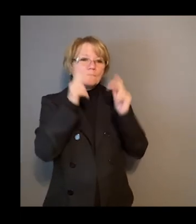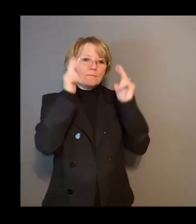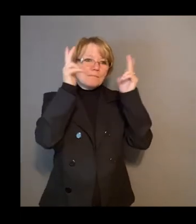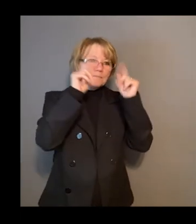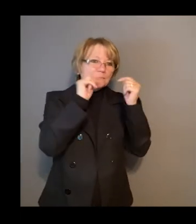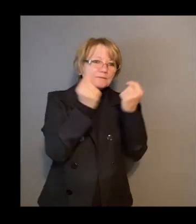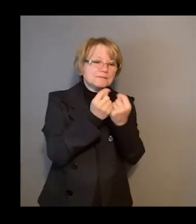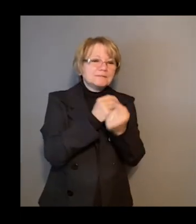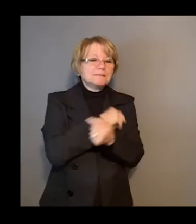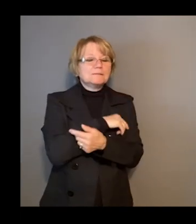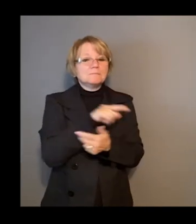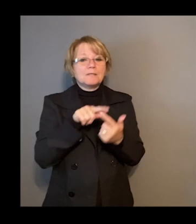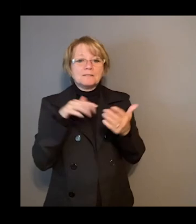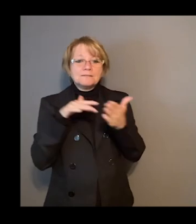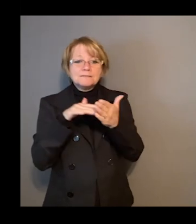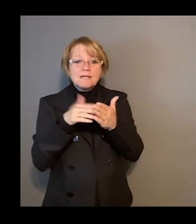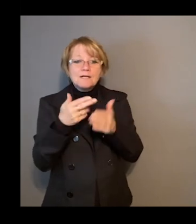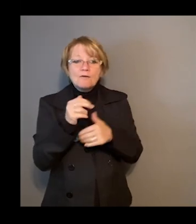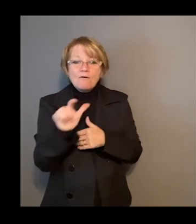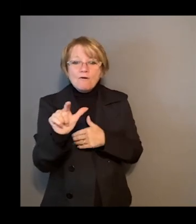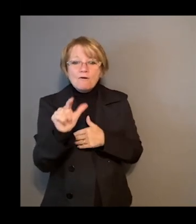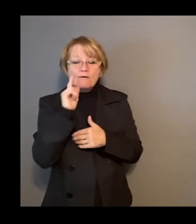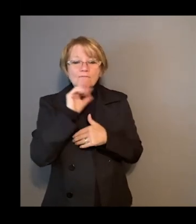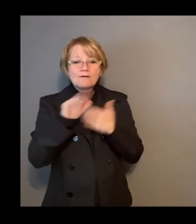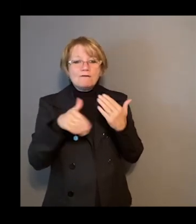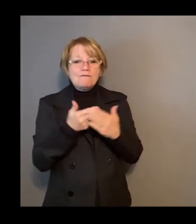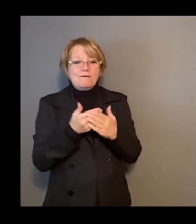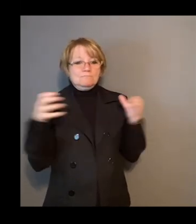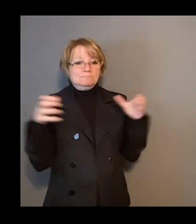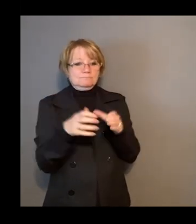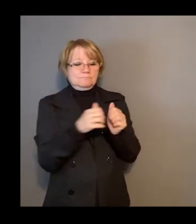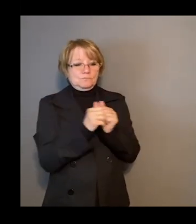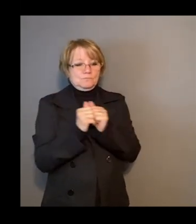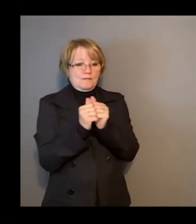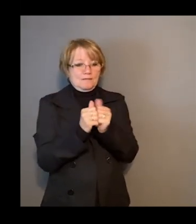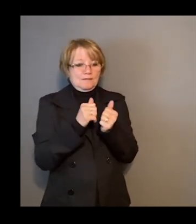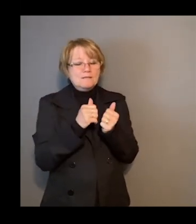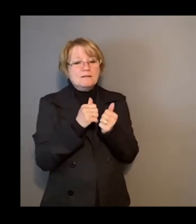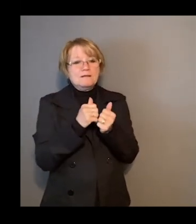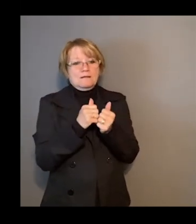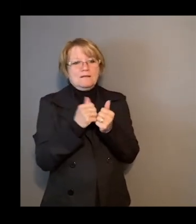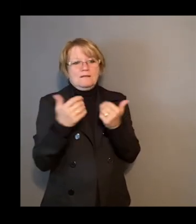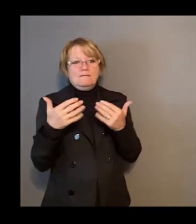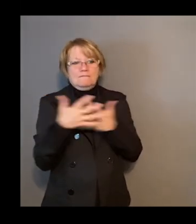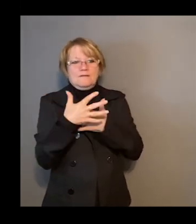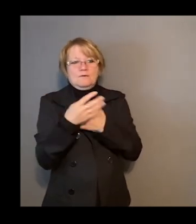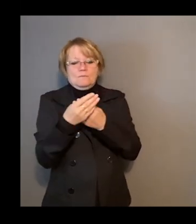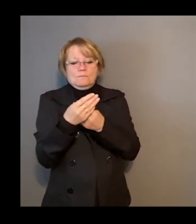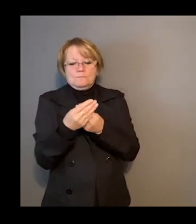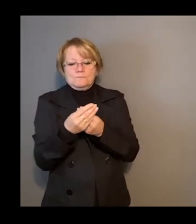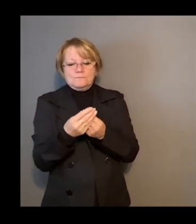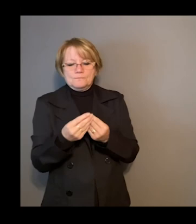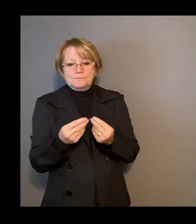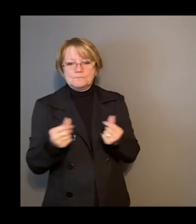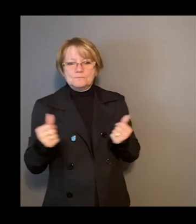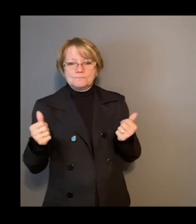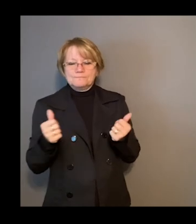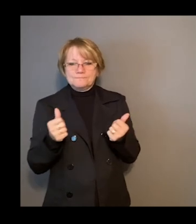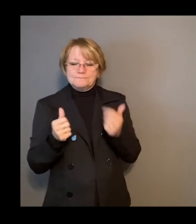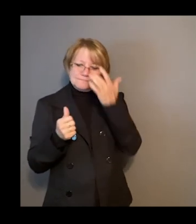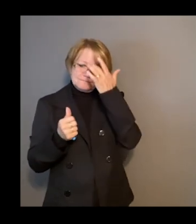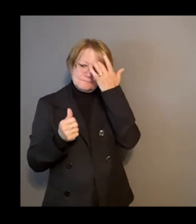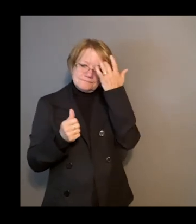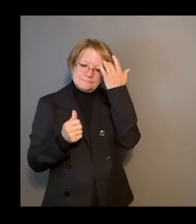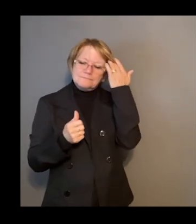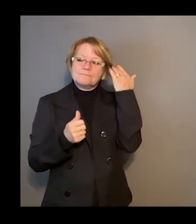up for all of us helped me get rid of some of those fears. Be like, okay, I'm in a room with athletes like myself, we're